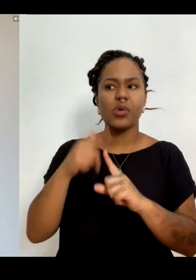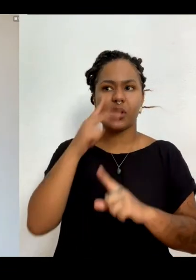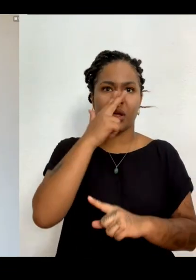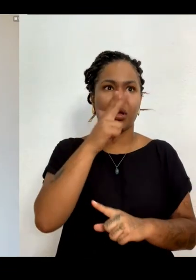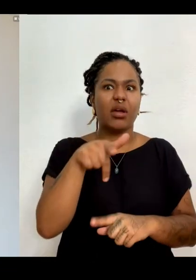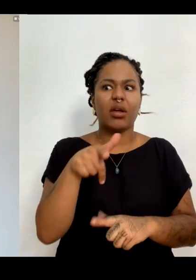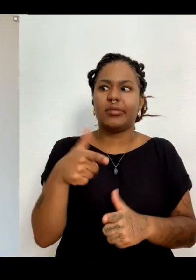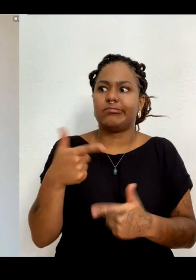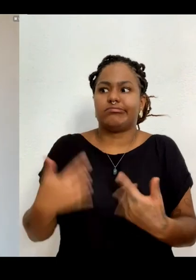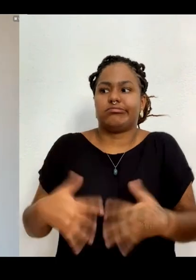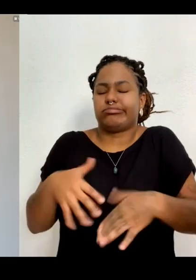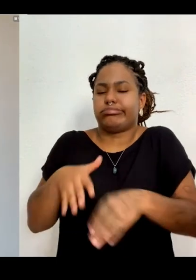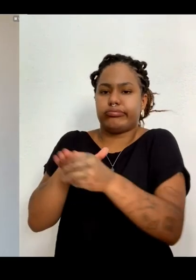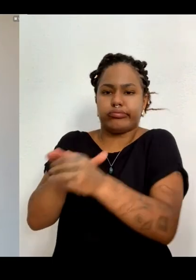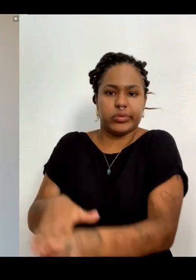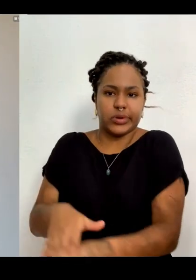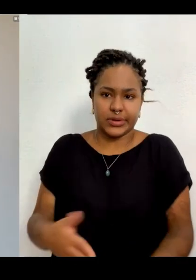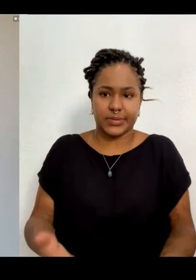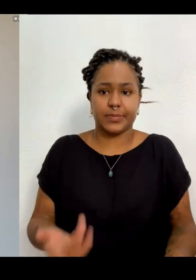foreign